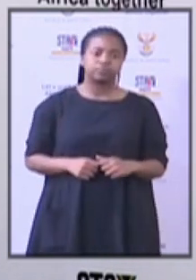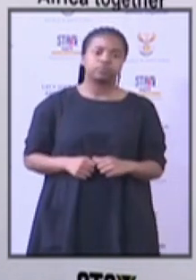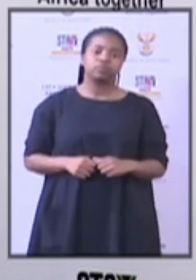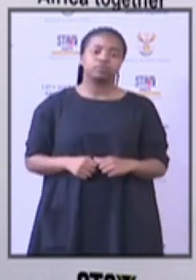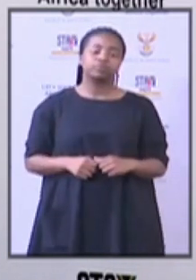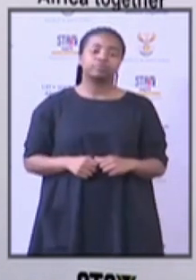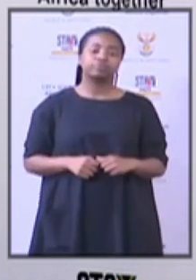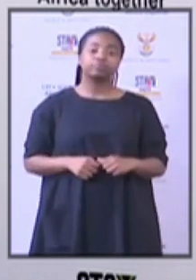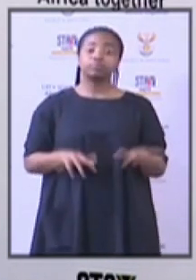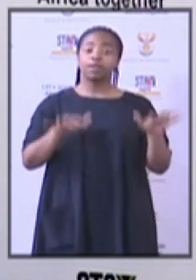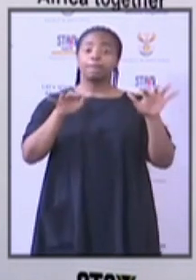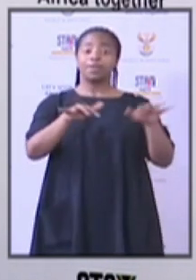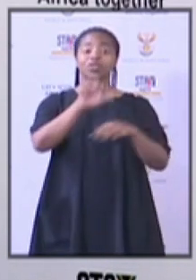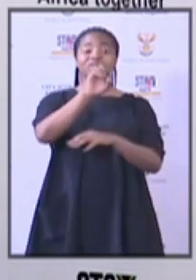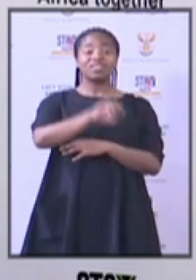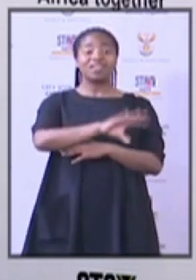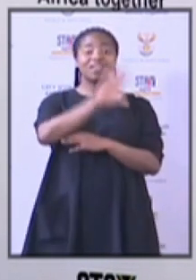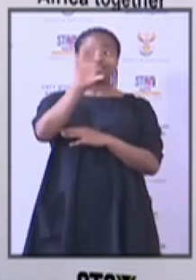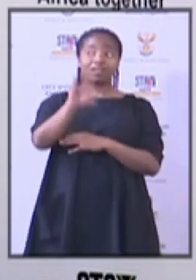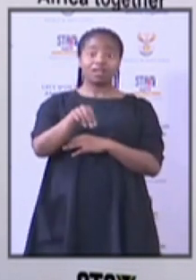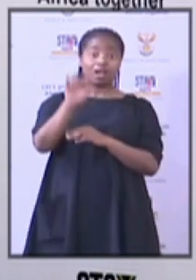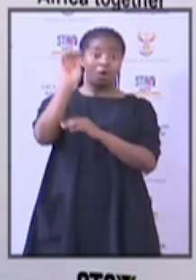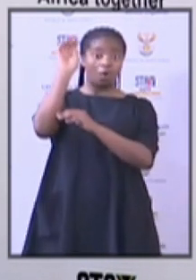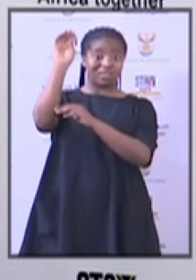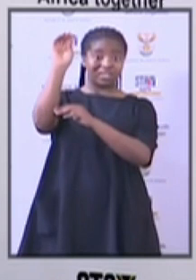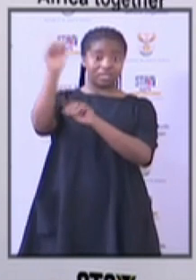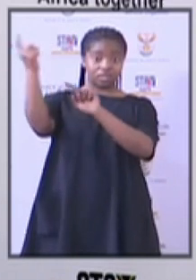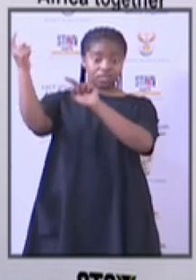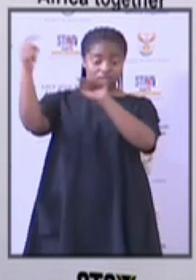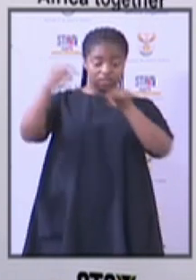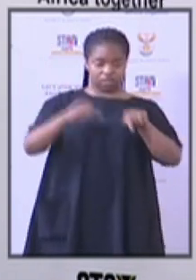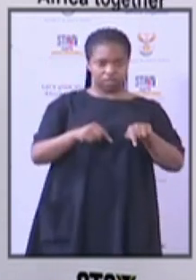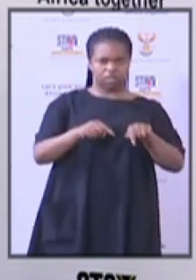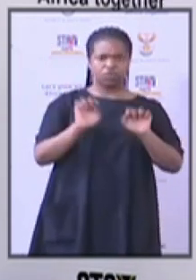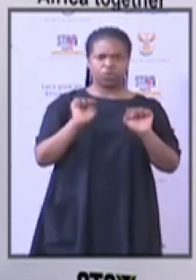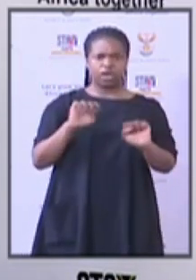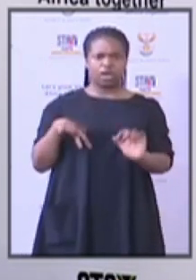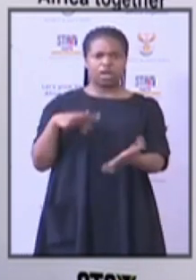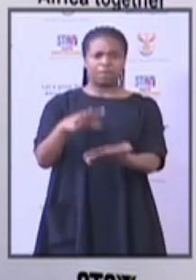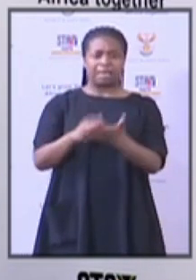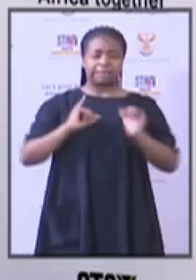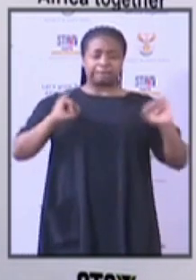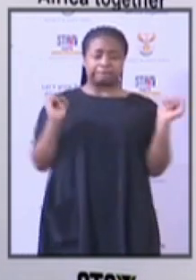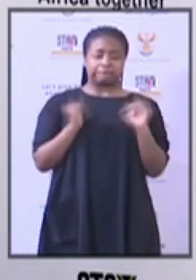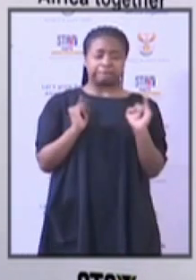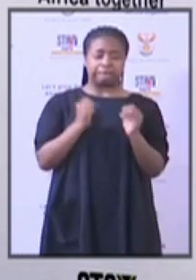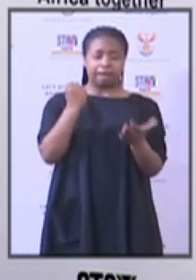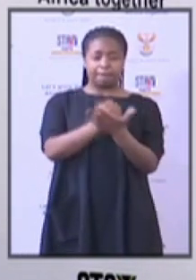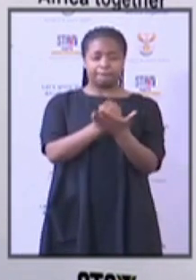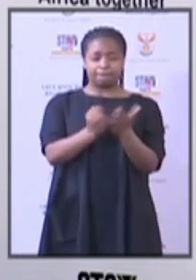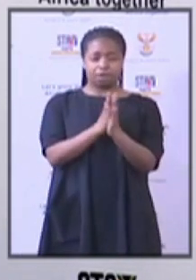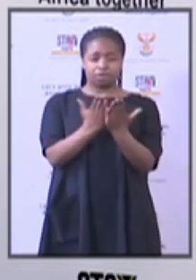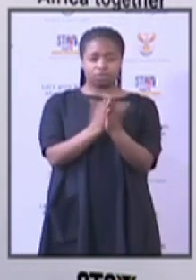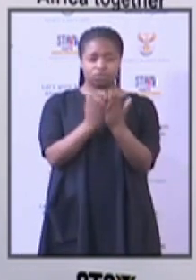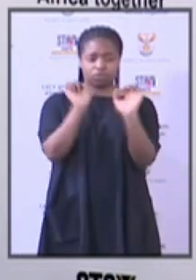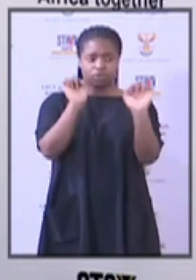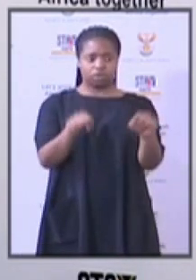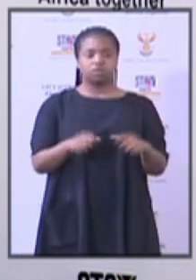South Africans who are abroad and need to return to South Africa can apply for emergency passports. Let me explain this.